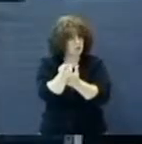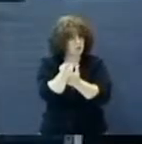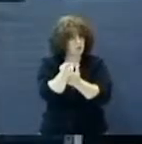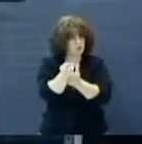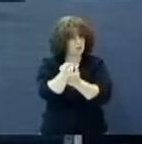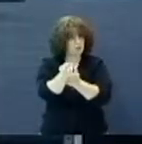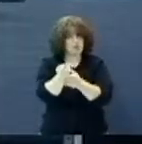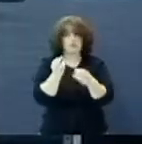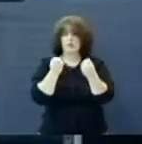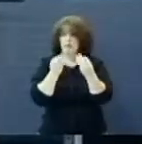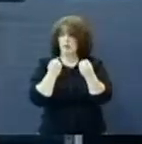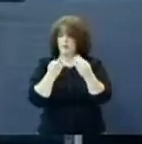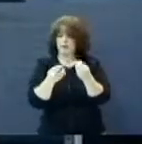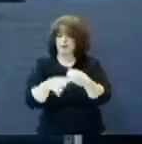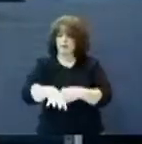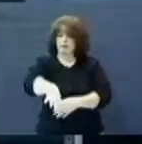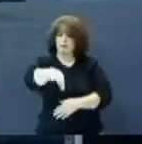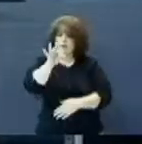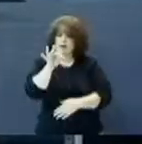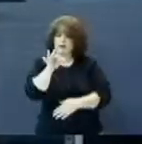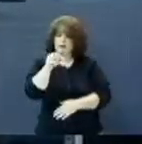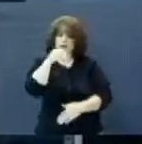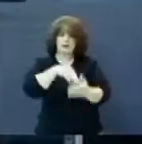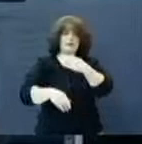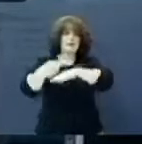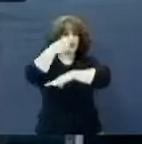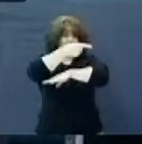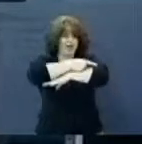out that during the day you do fine?